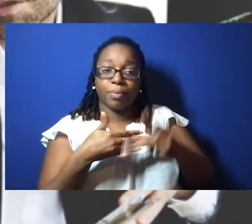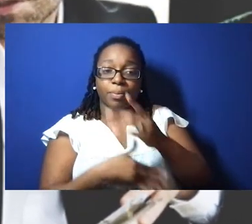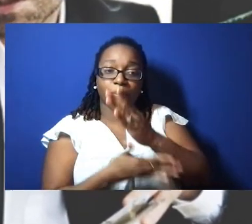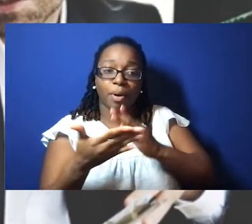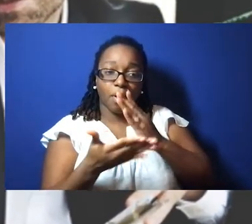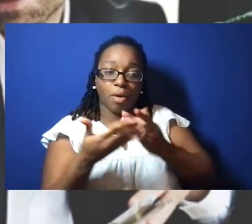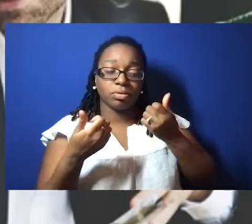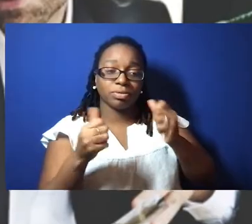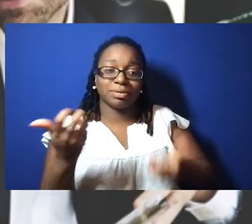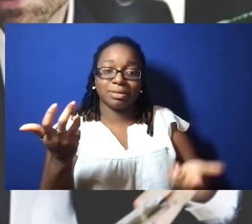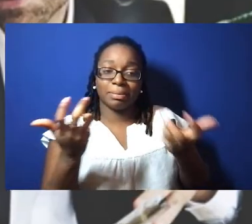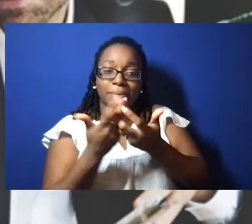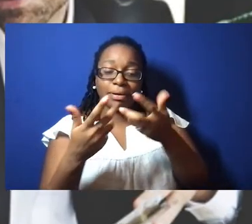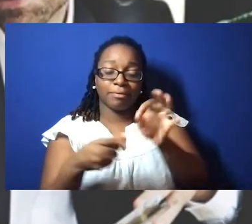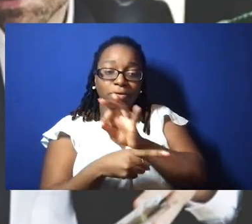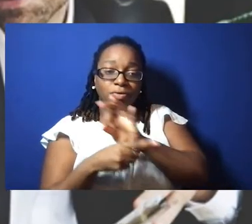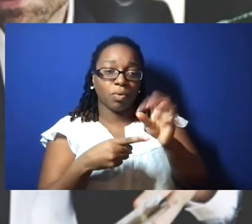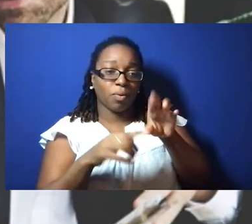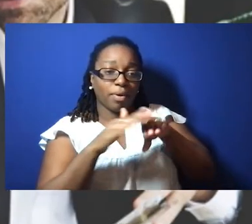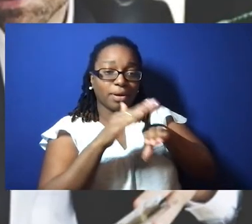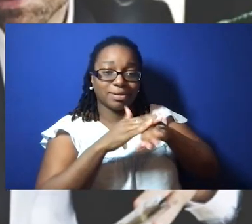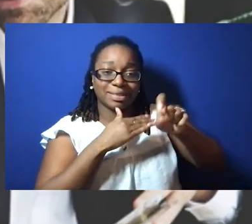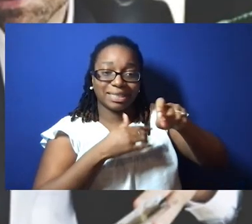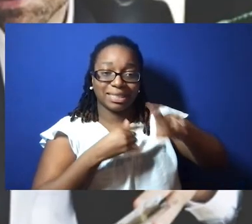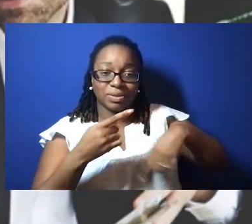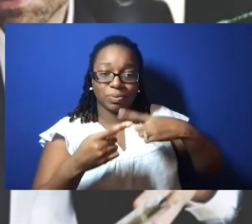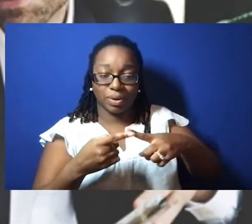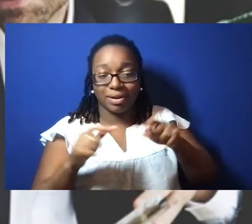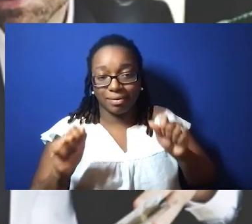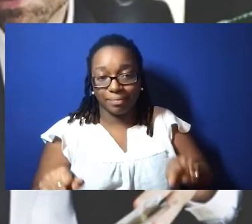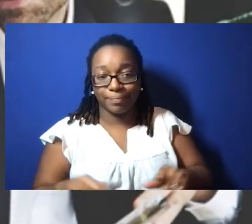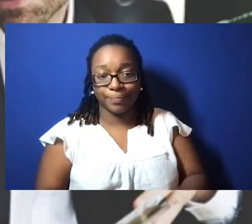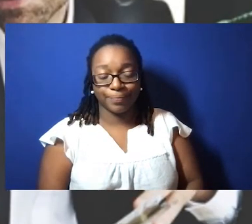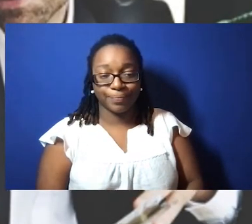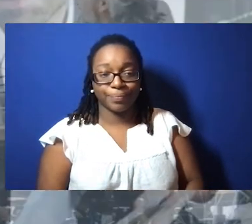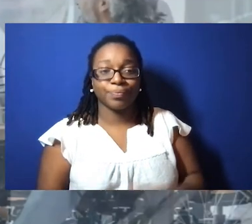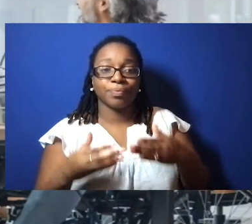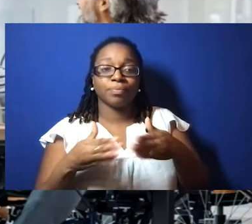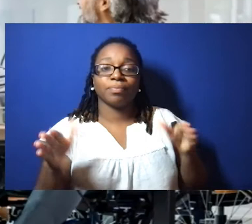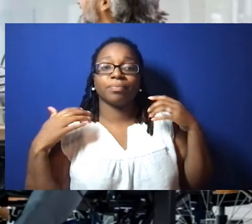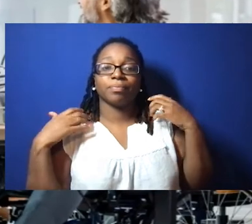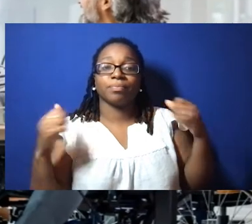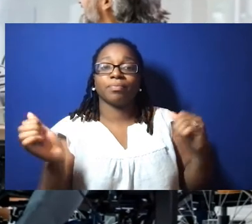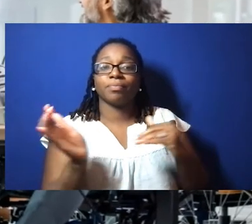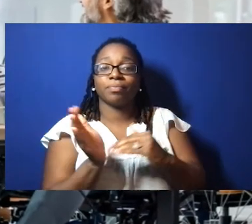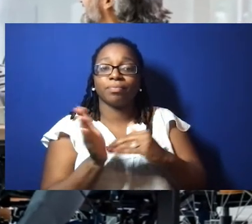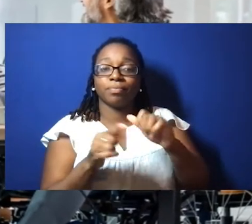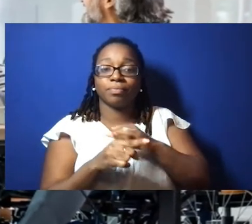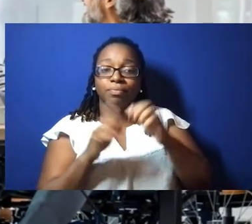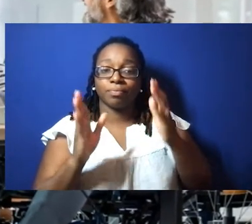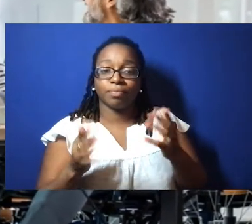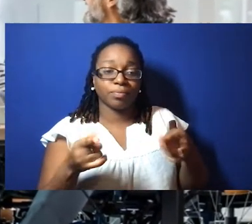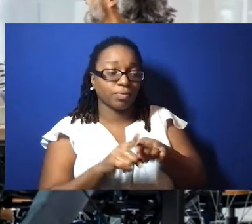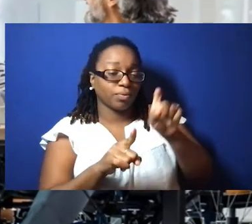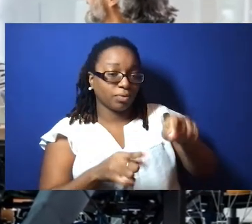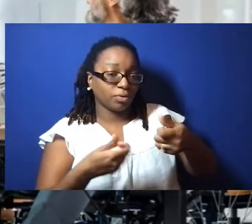program components to meet functional or access needs when necessary. Public health practitioners